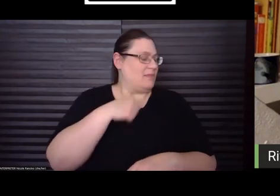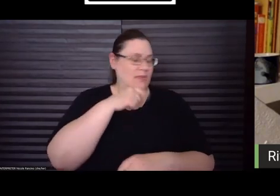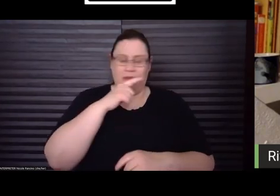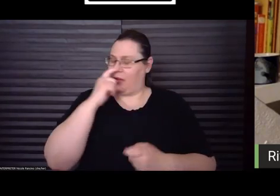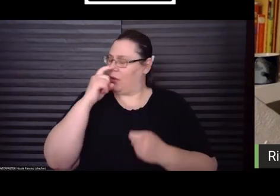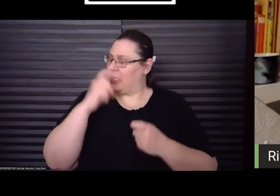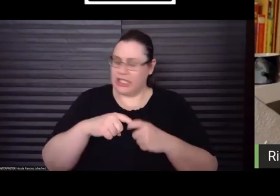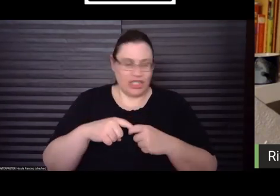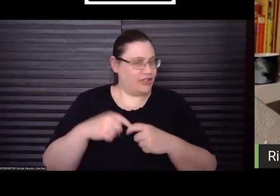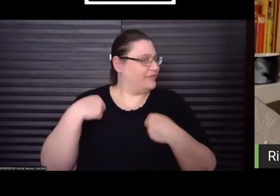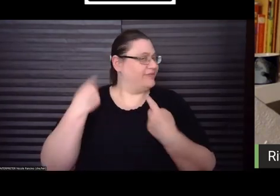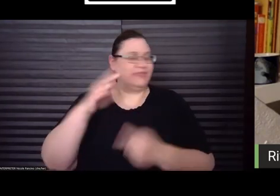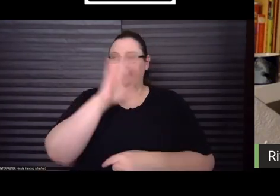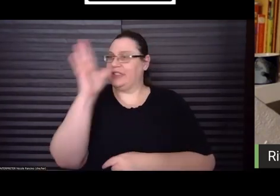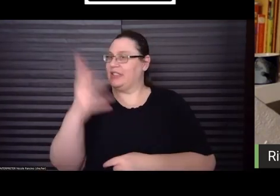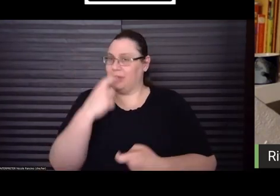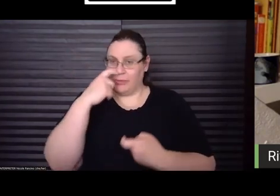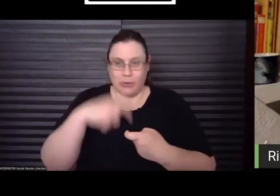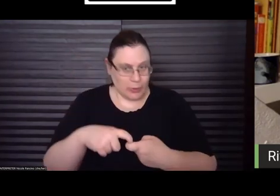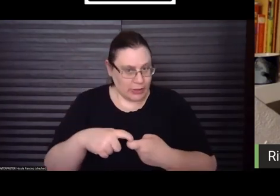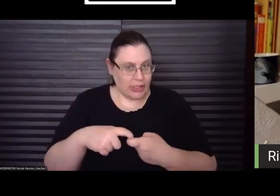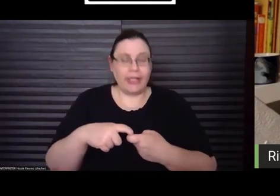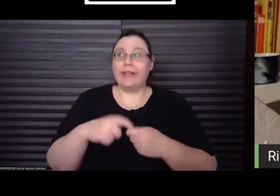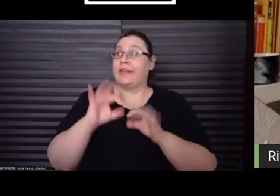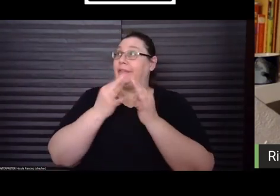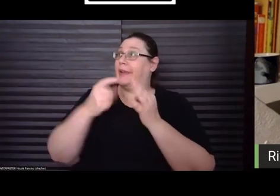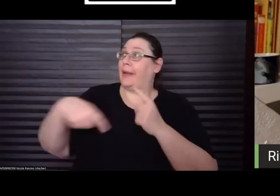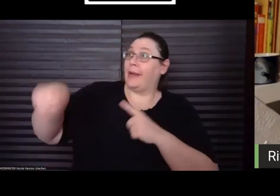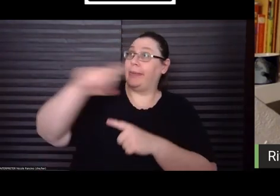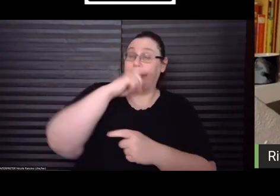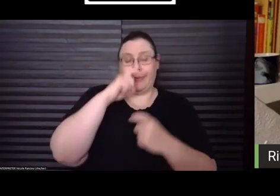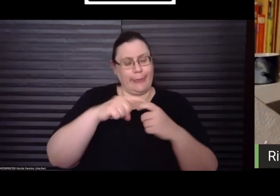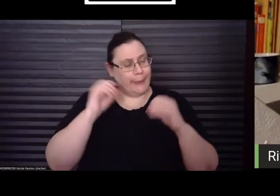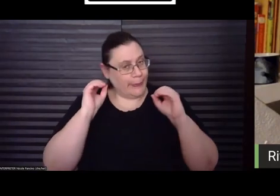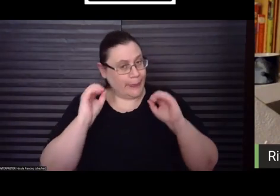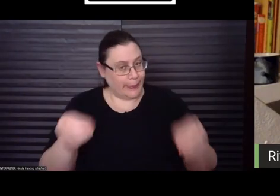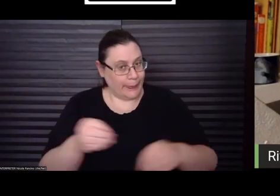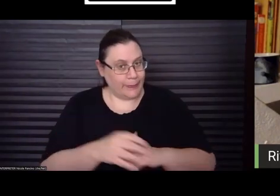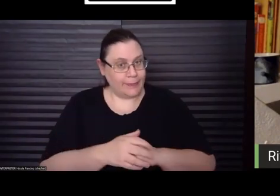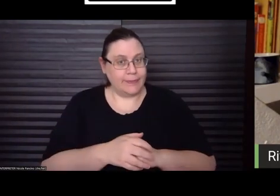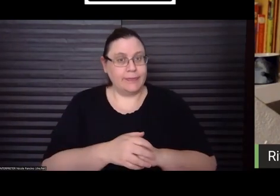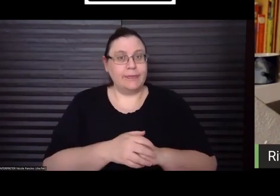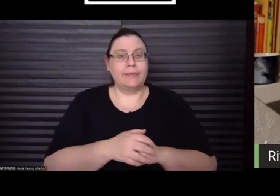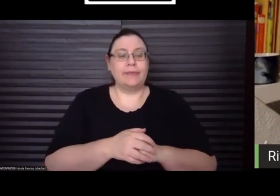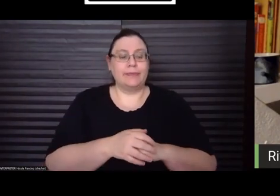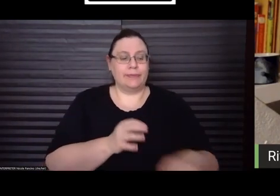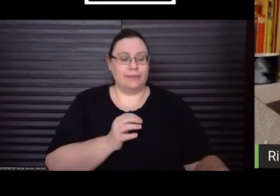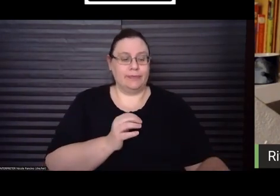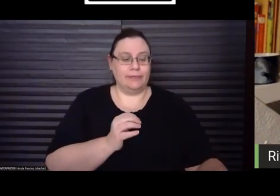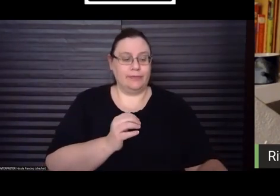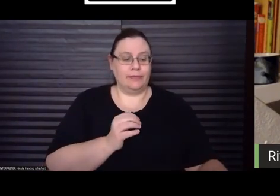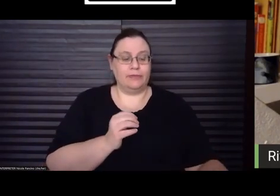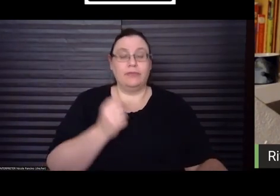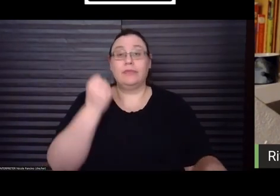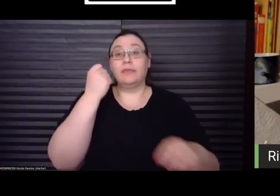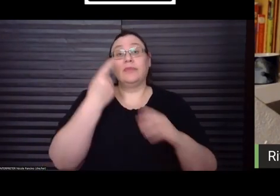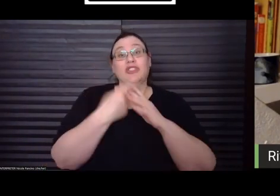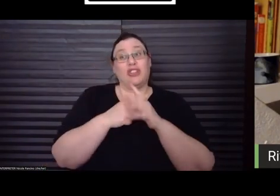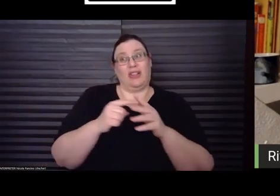am not a witch, never have been a witch, am a relative to no witches. But from very